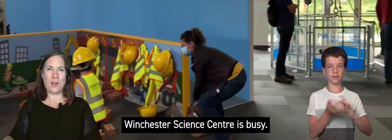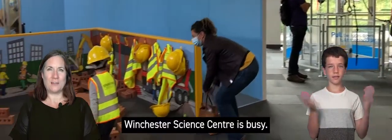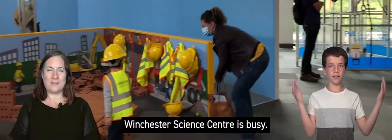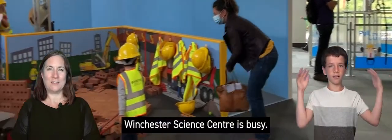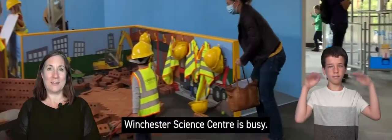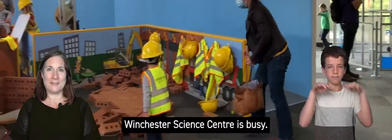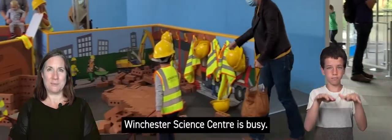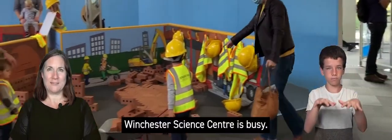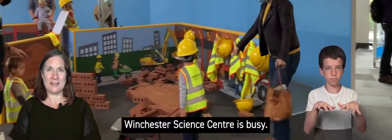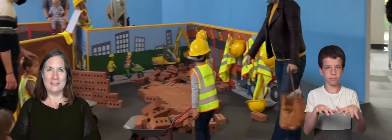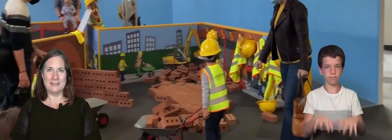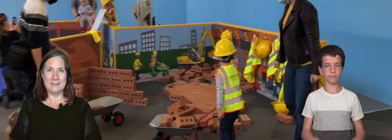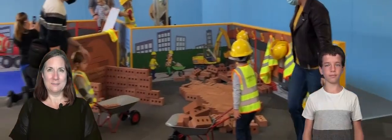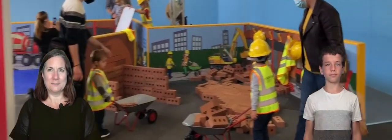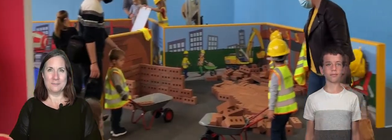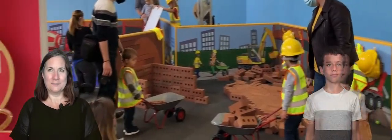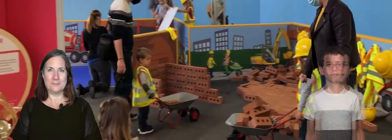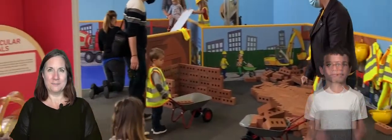Winchester Science Centre is busy.